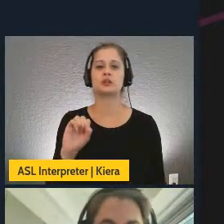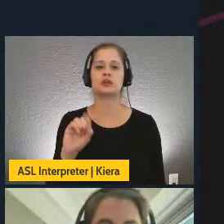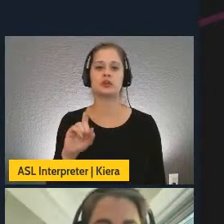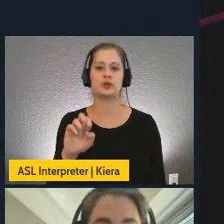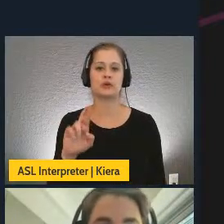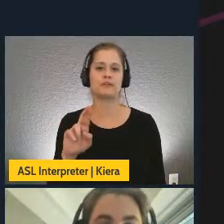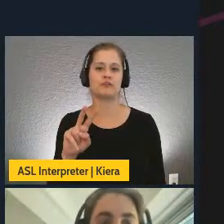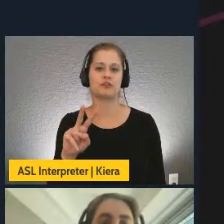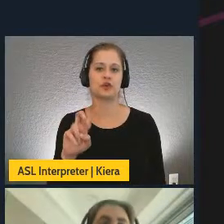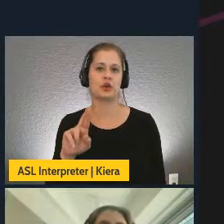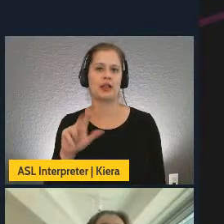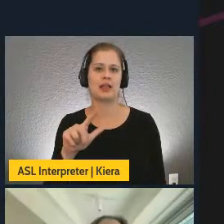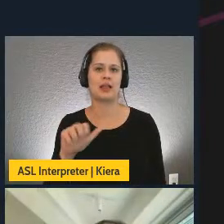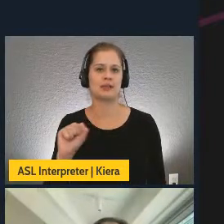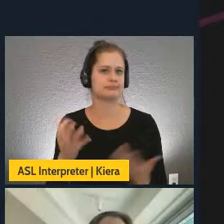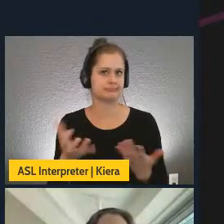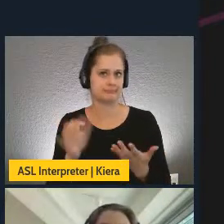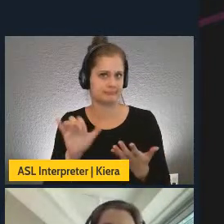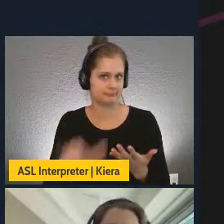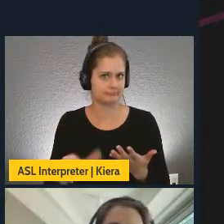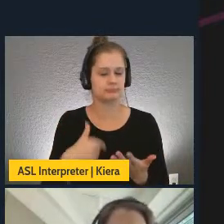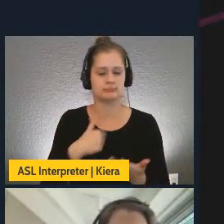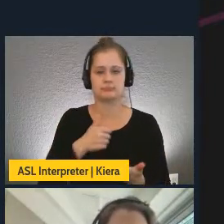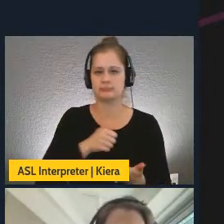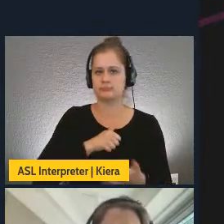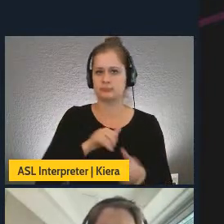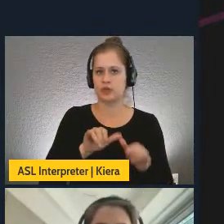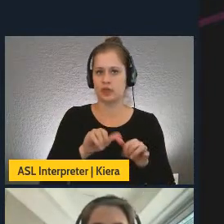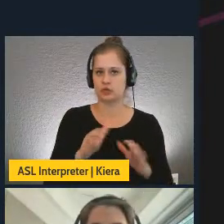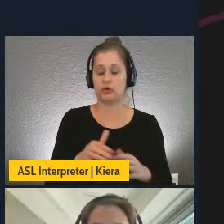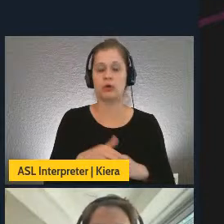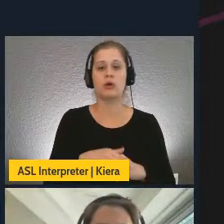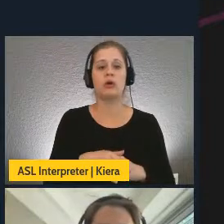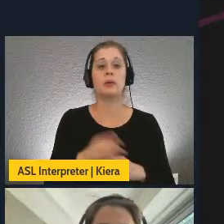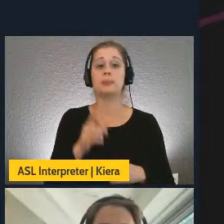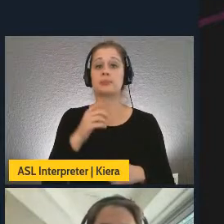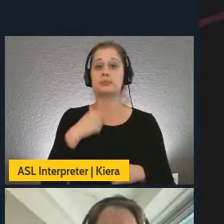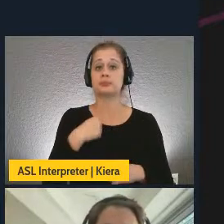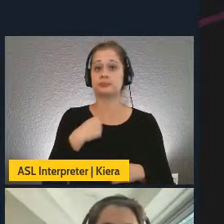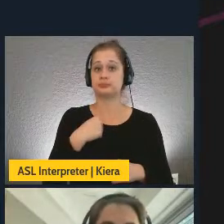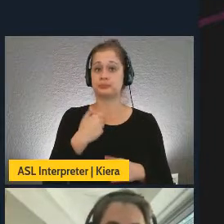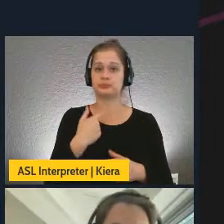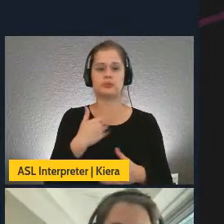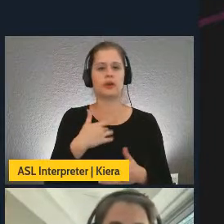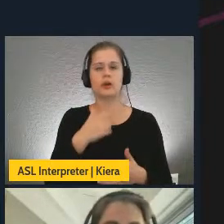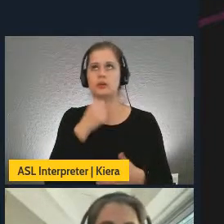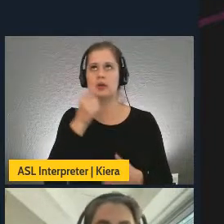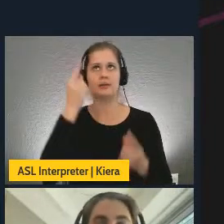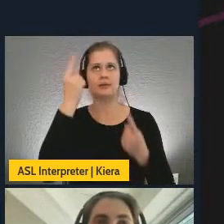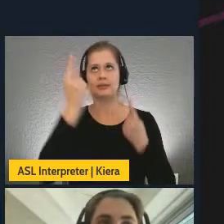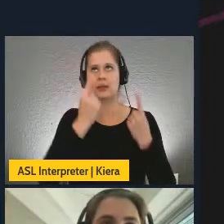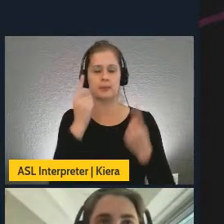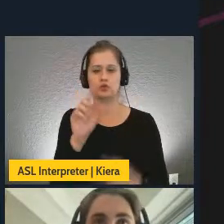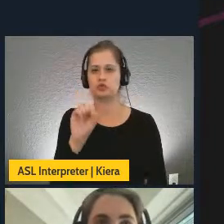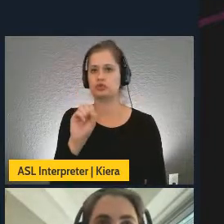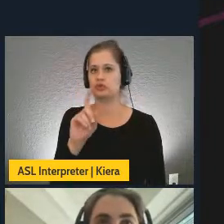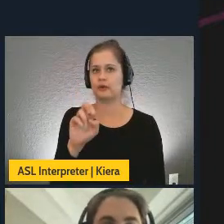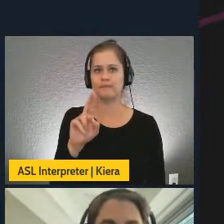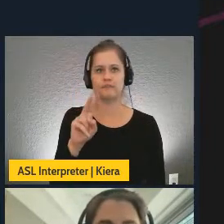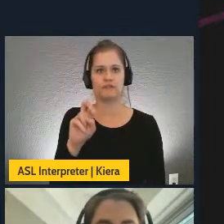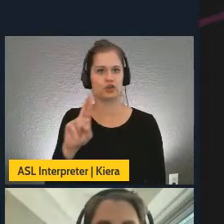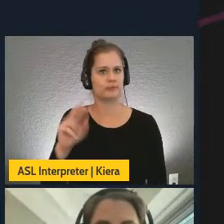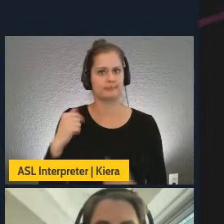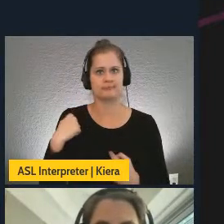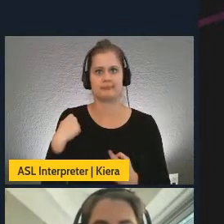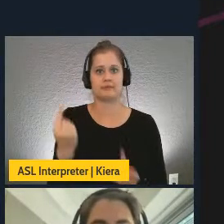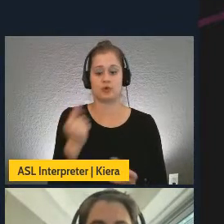serverless engineer. To me, what it basically means is not needing to think about servers ever. Sort of all aspects